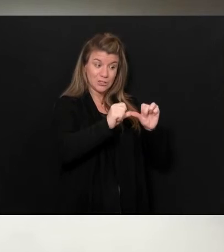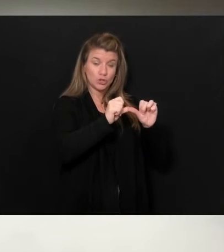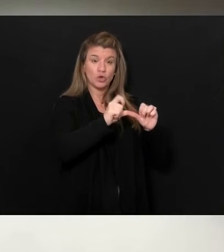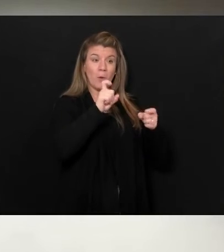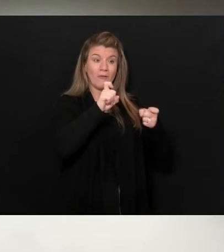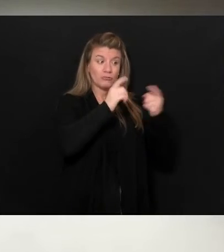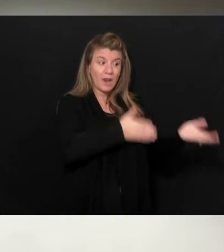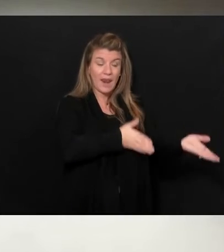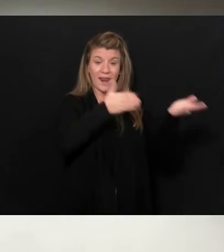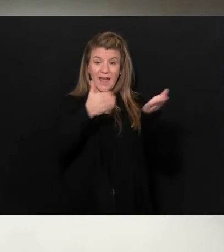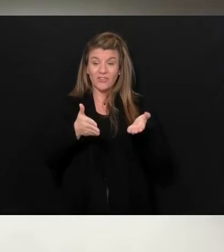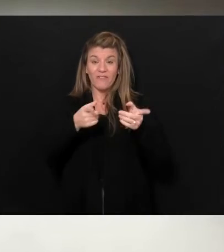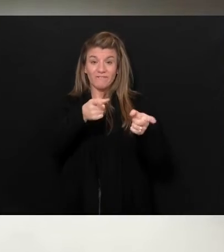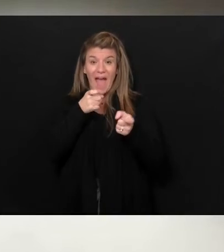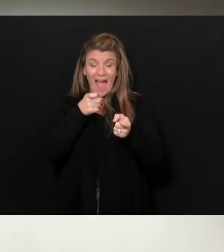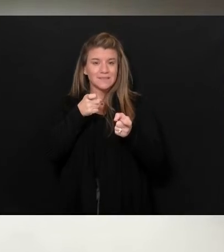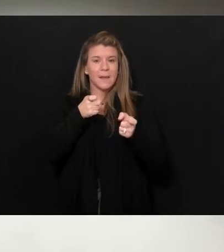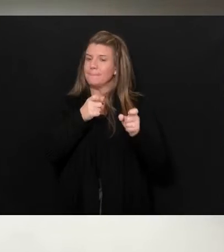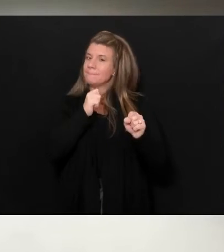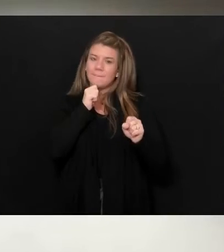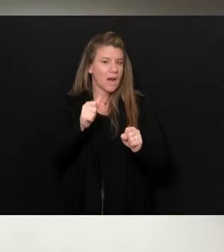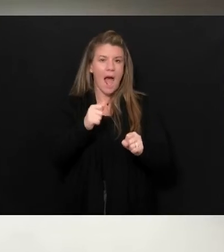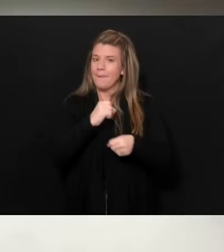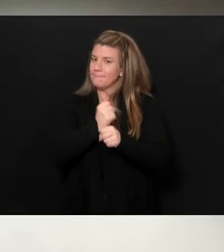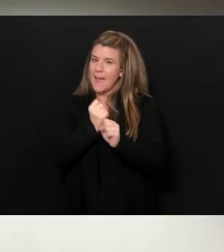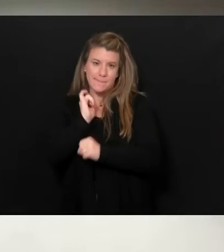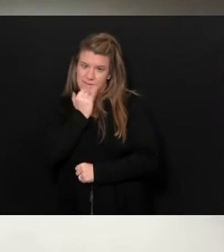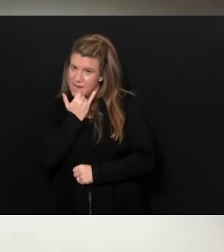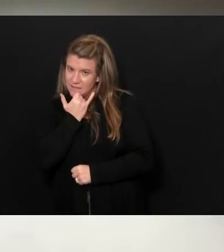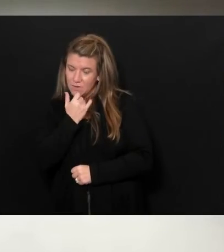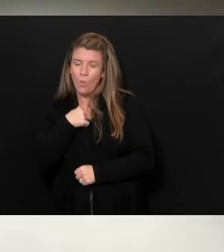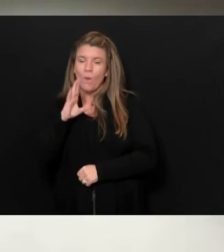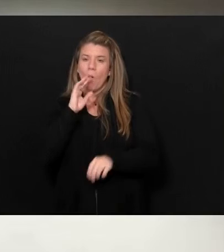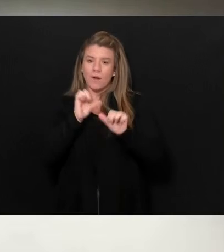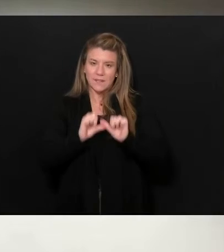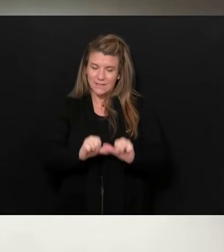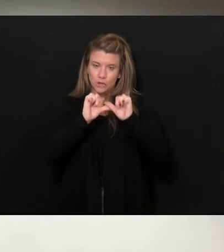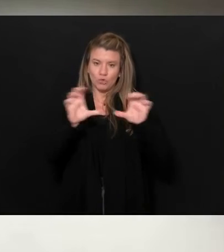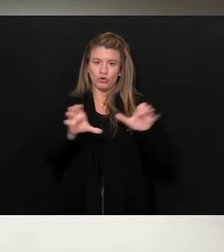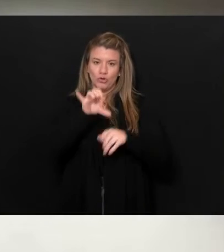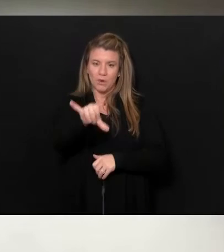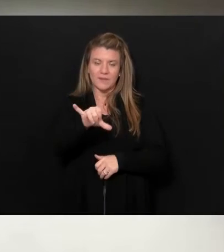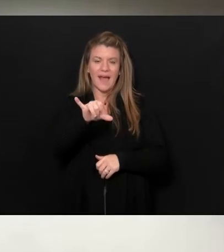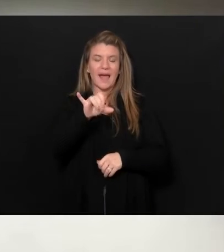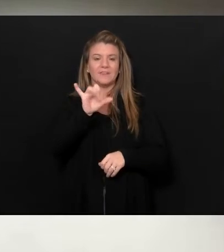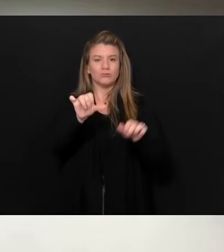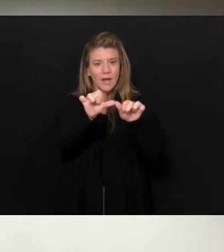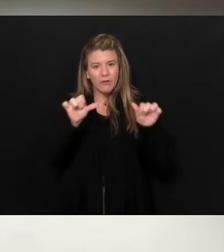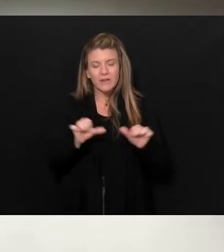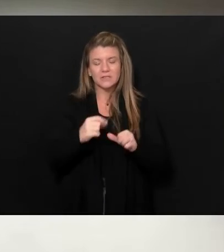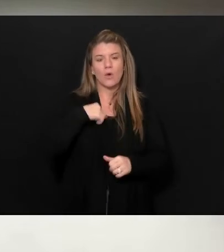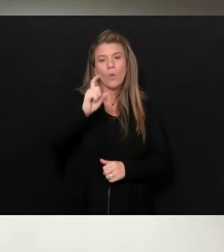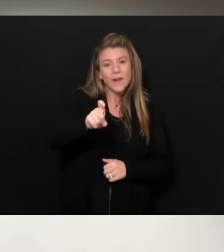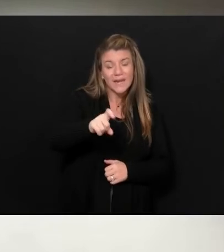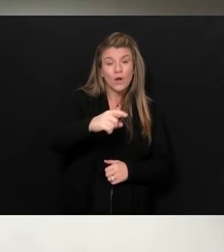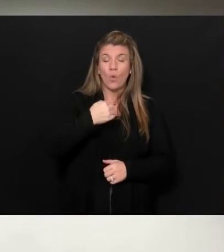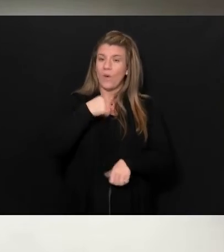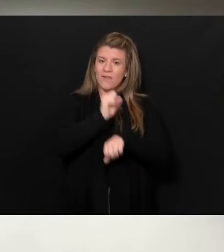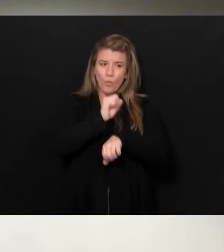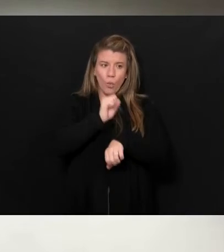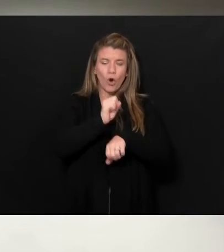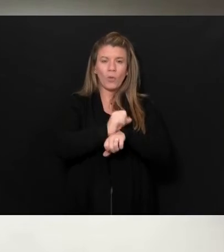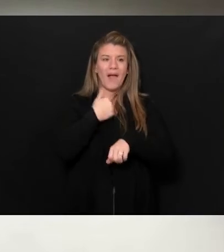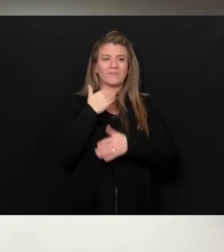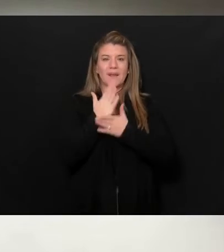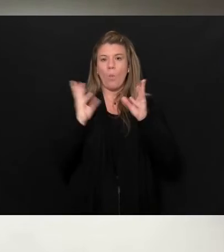so fast as to make mistakes, and we'll continue to work in those areas that we need to. We have worked around a couple of